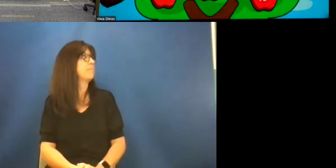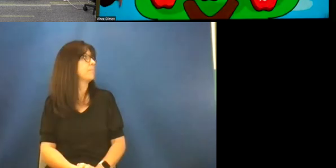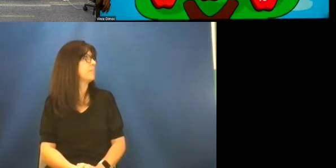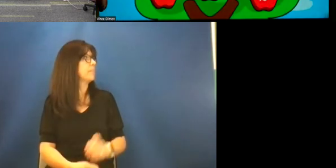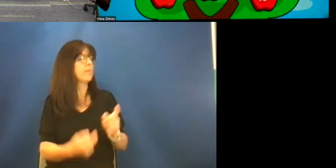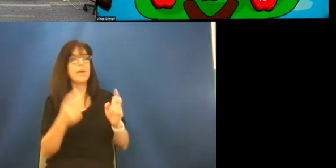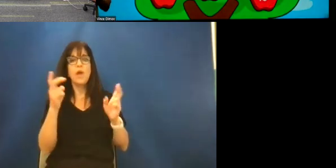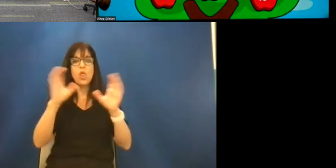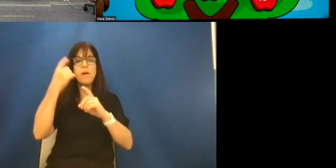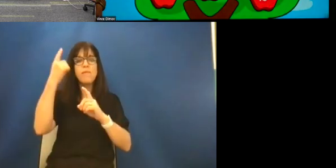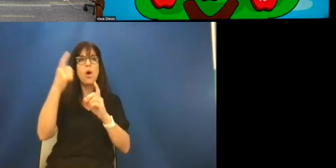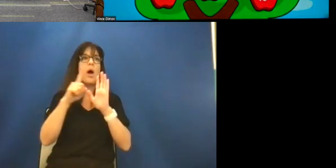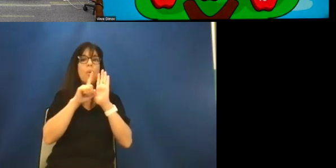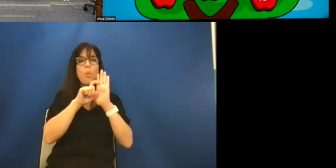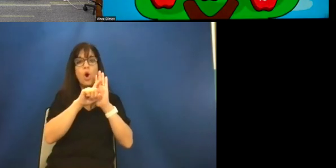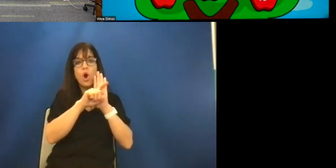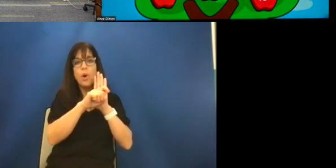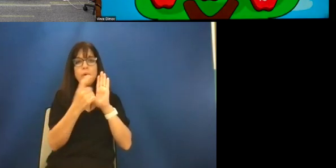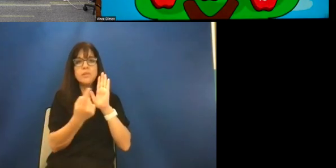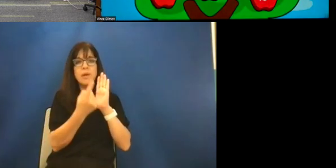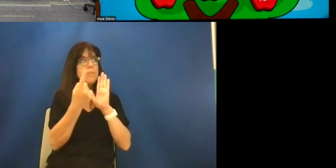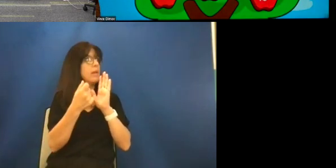And they're looking for a worm or something.